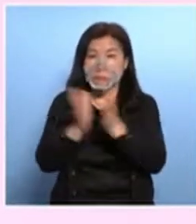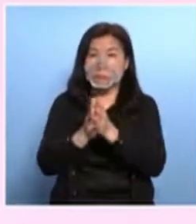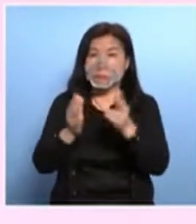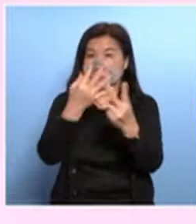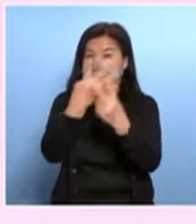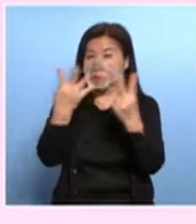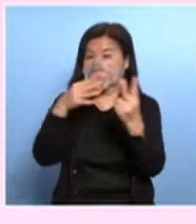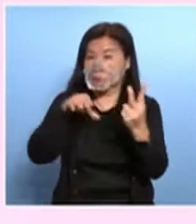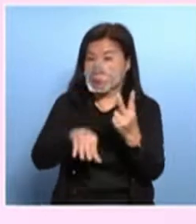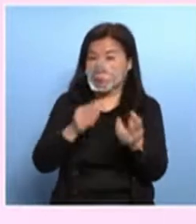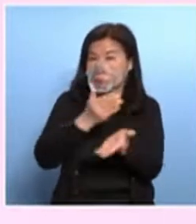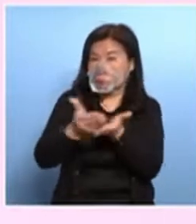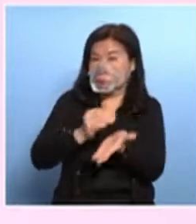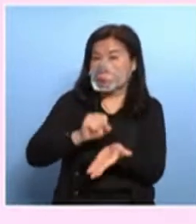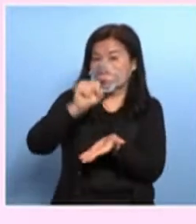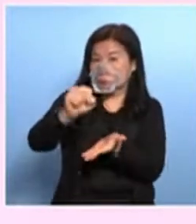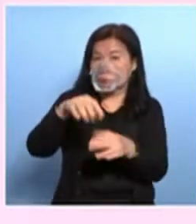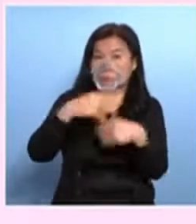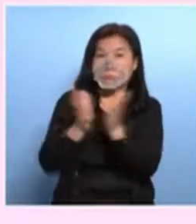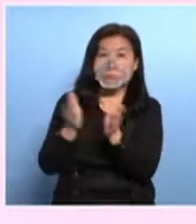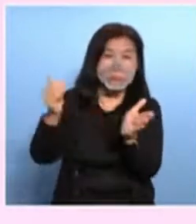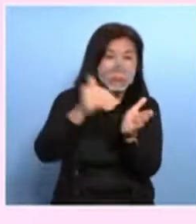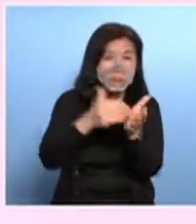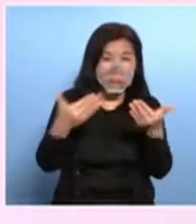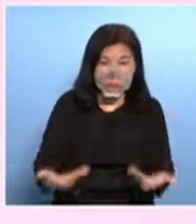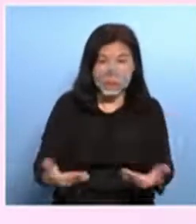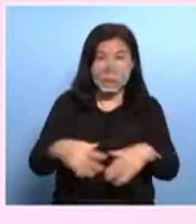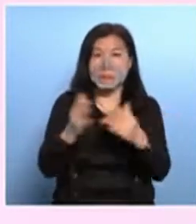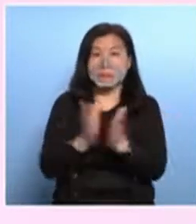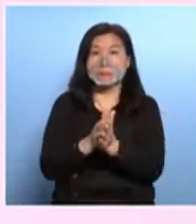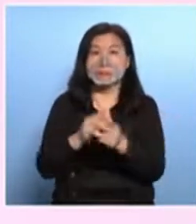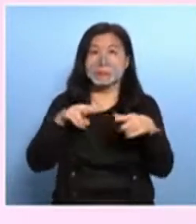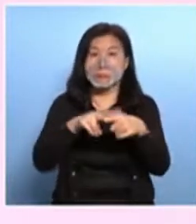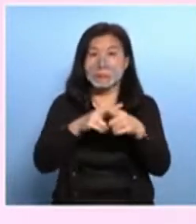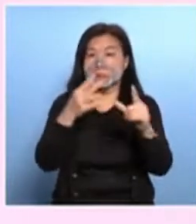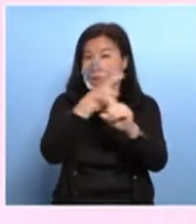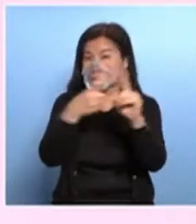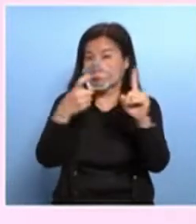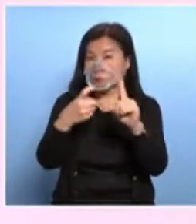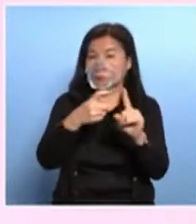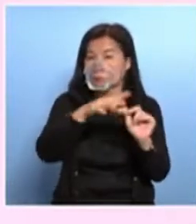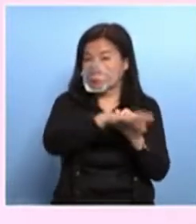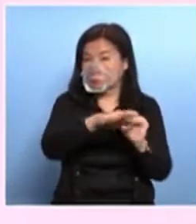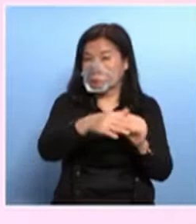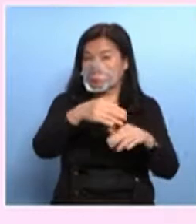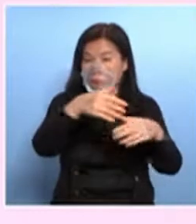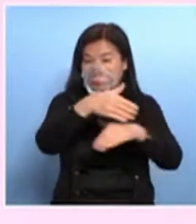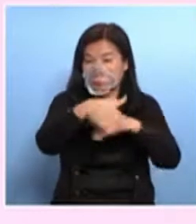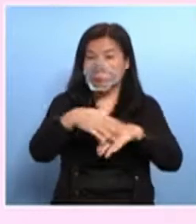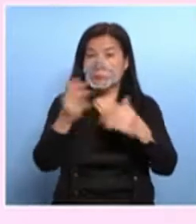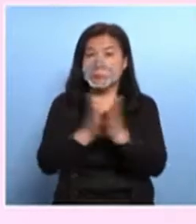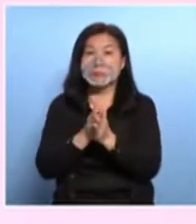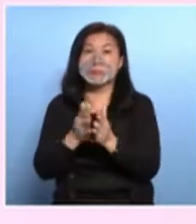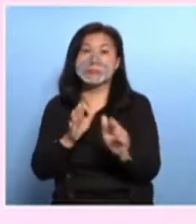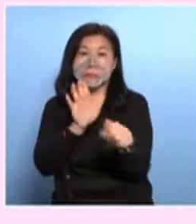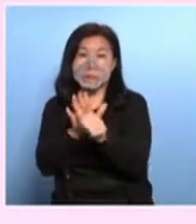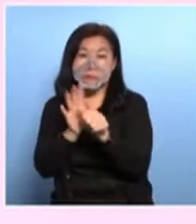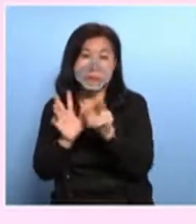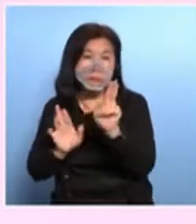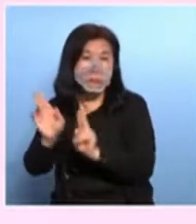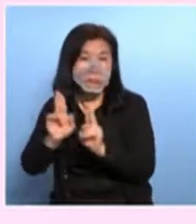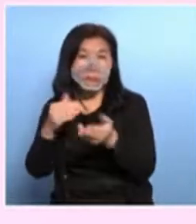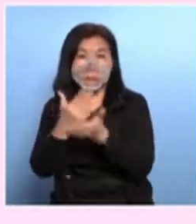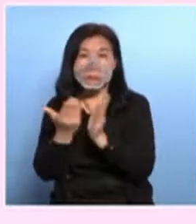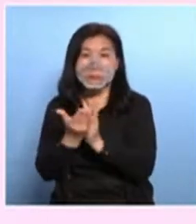allocated a total of $2.4 billion for the Revitalizing Historic Buildings Through Partnership Scheme, under which 19 historic building conservation projects have been launched so